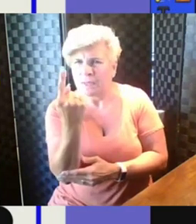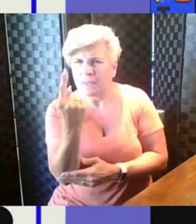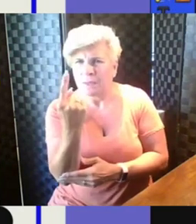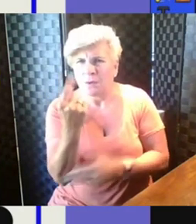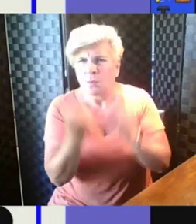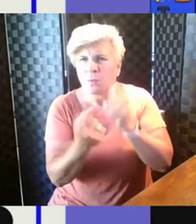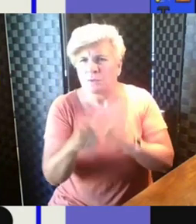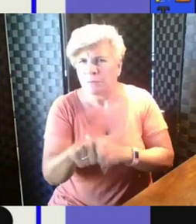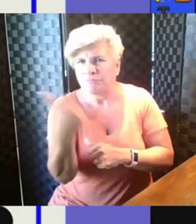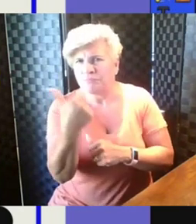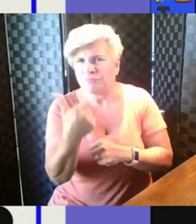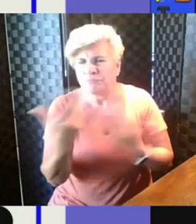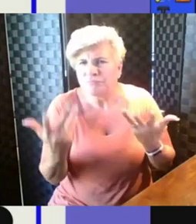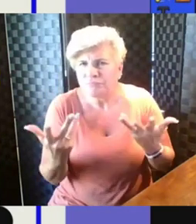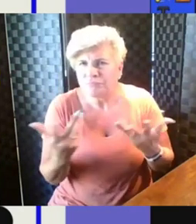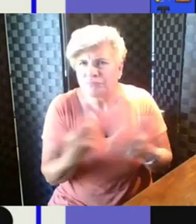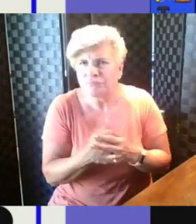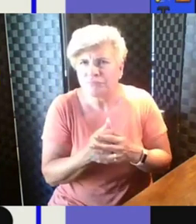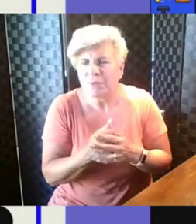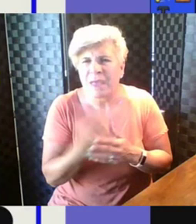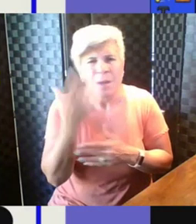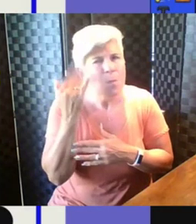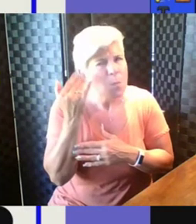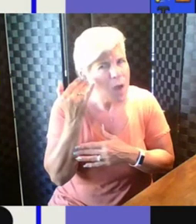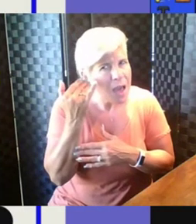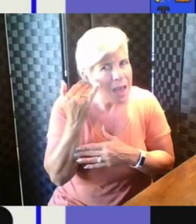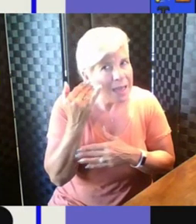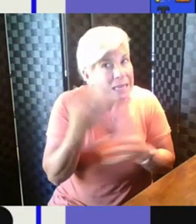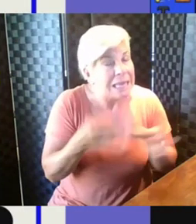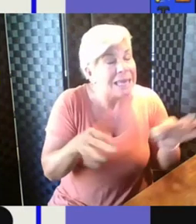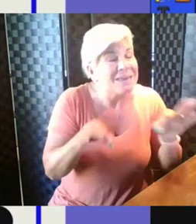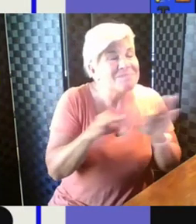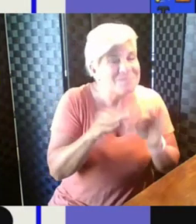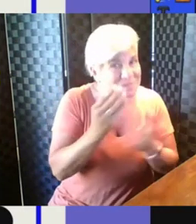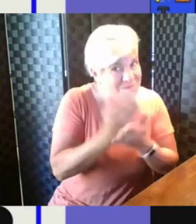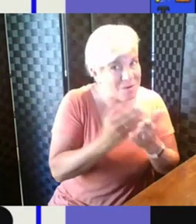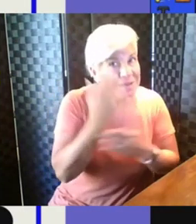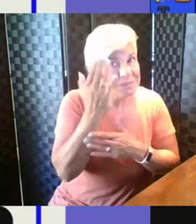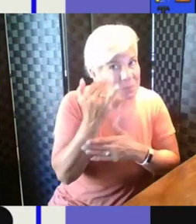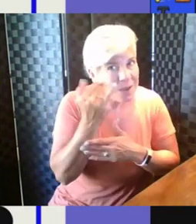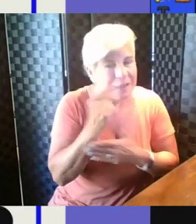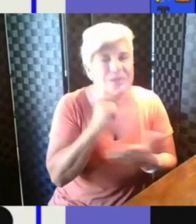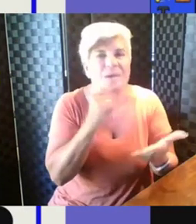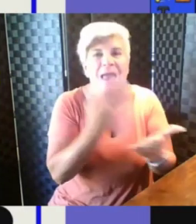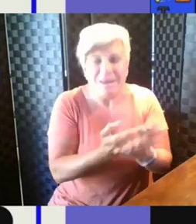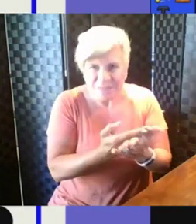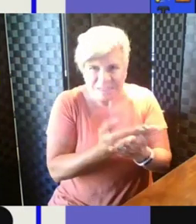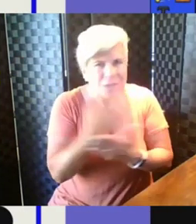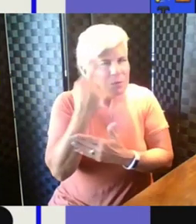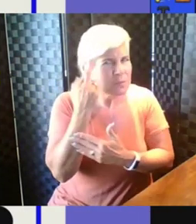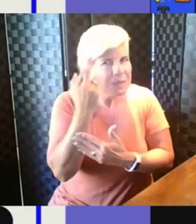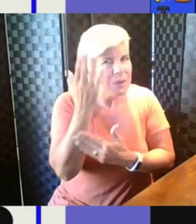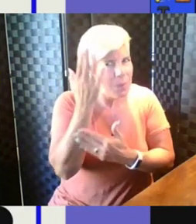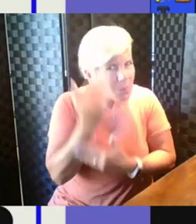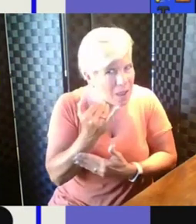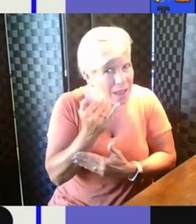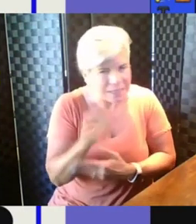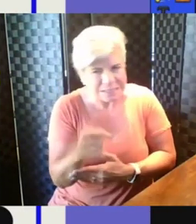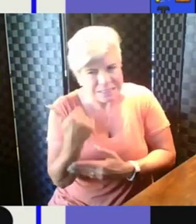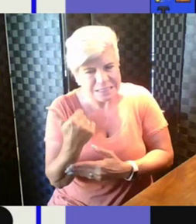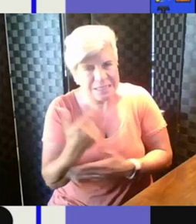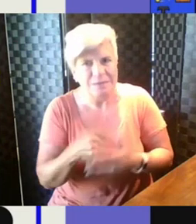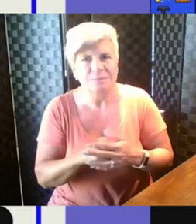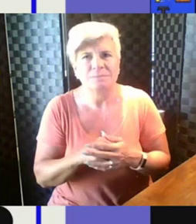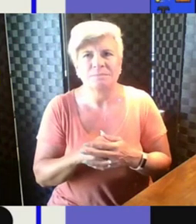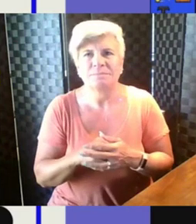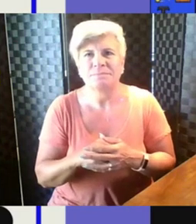one would I throw out and why? The important part is your evidence. It's your reason why you think